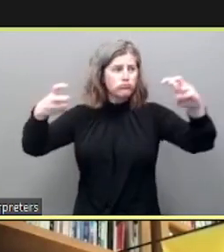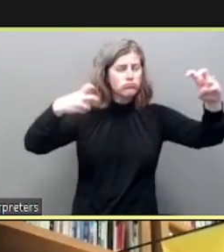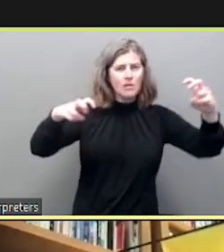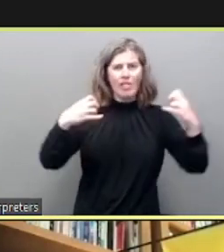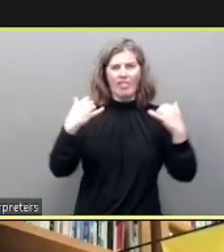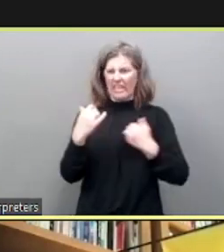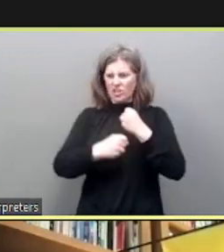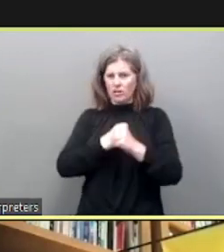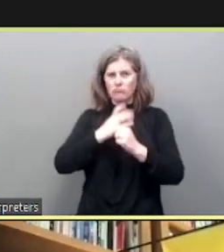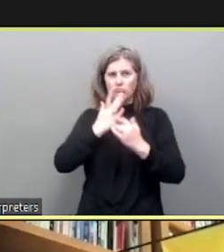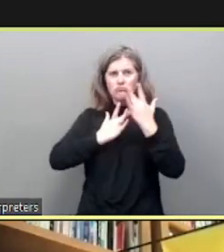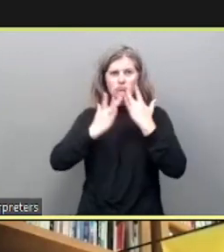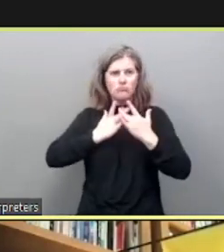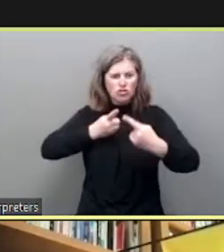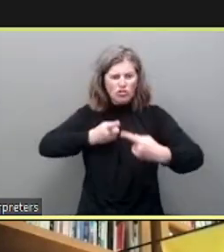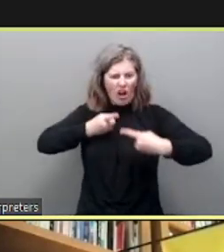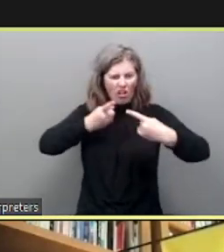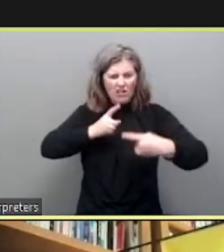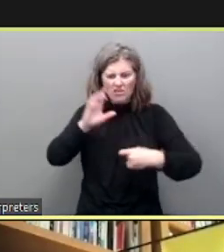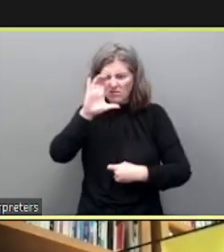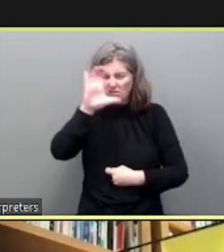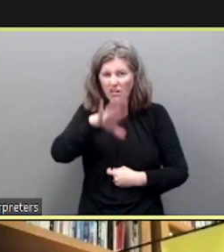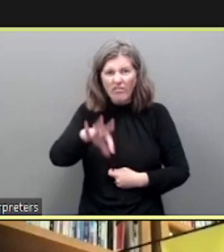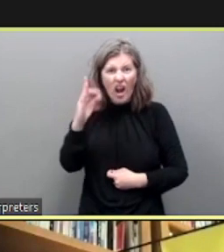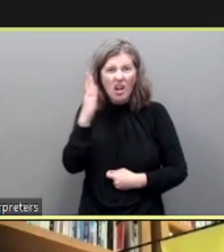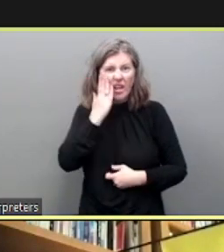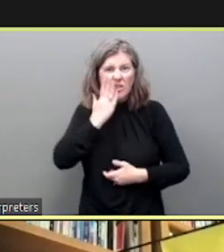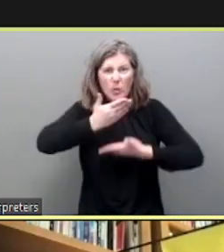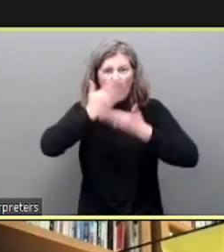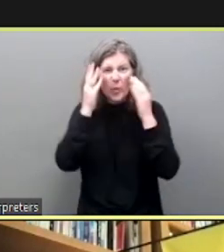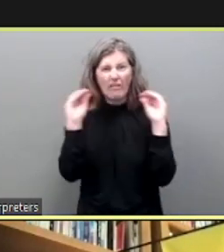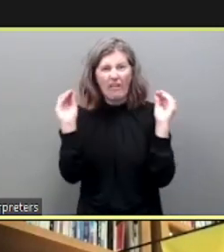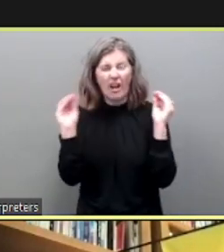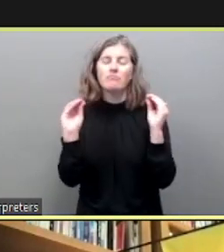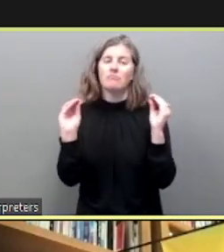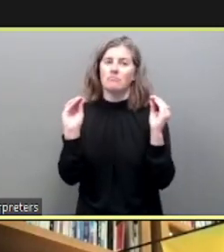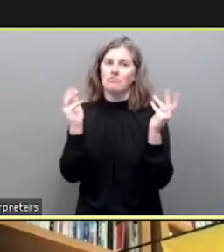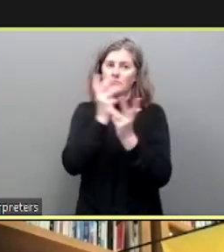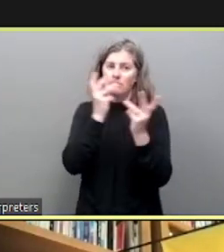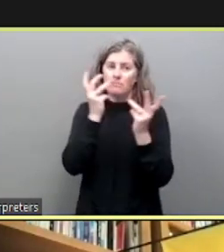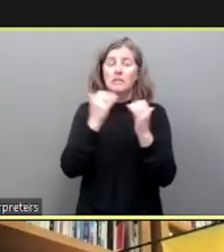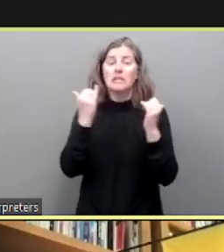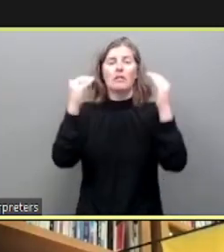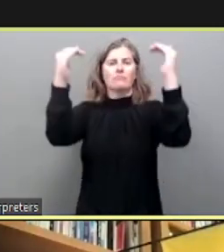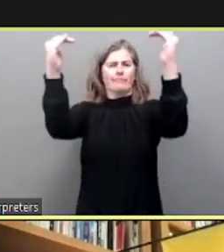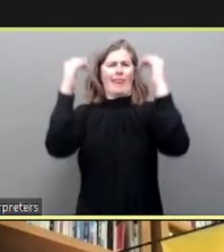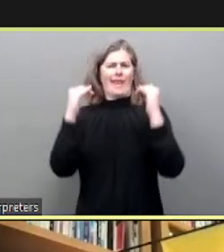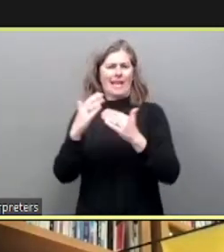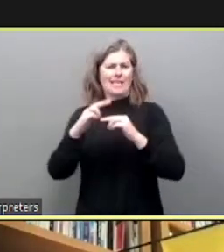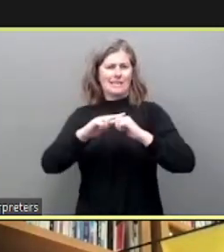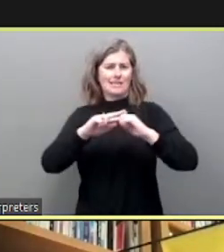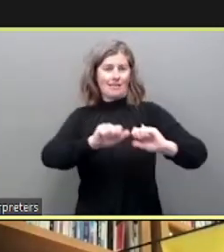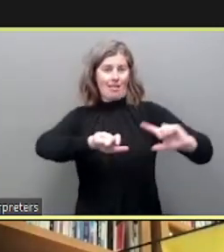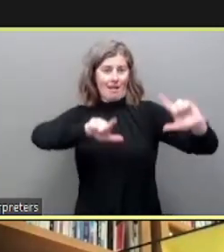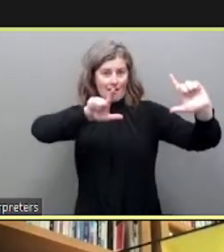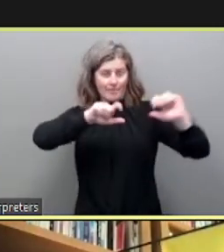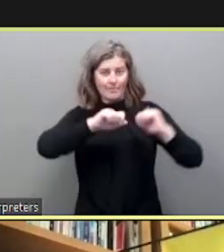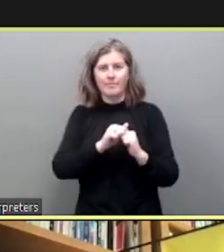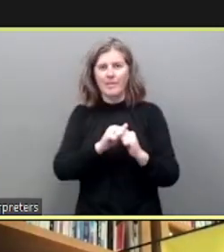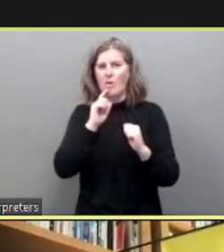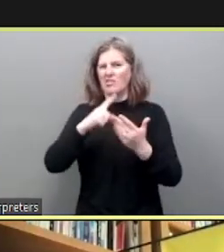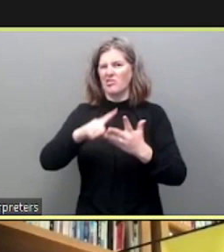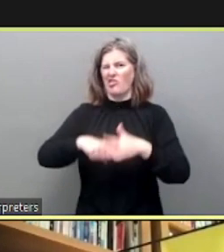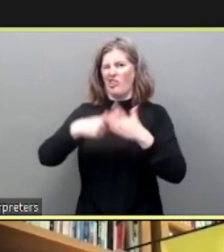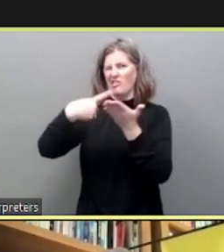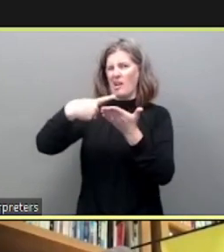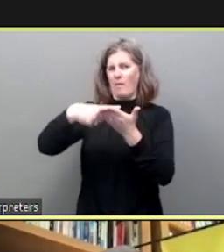year struggling to do so. So we're going to go into the next slide, and I'm going to start talking